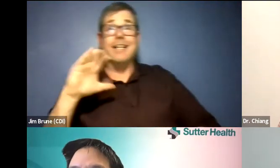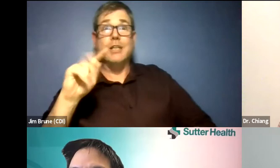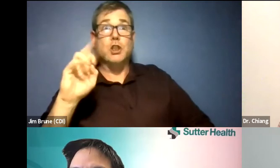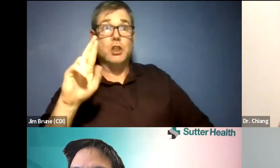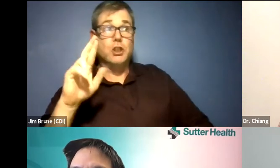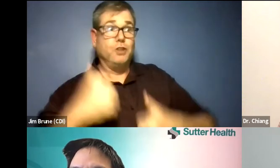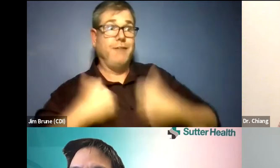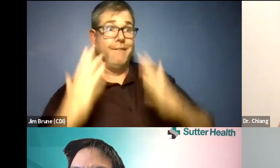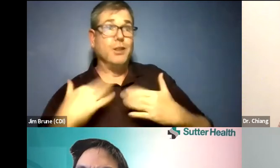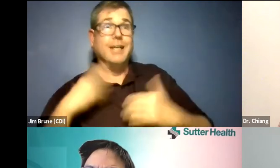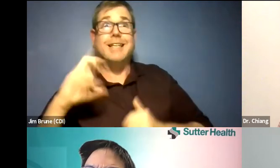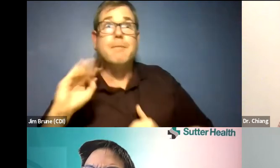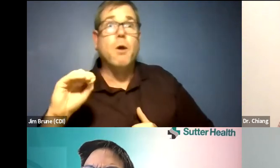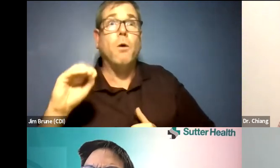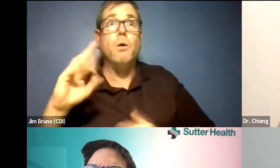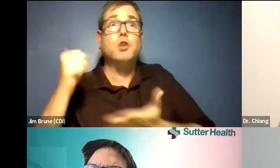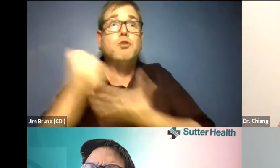getting the vaccine. Thank you.